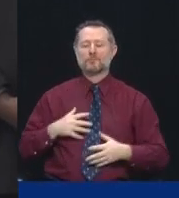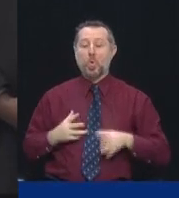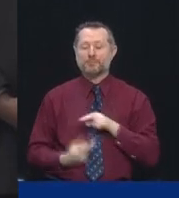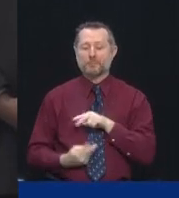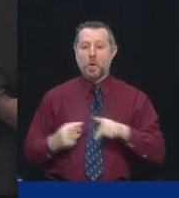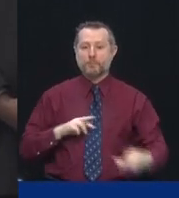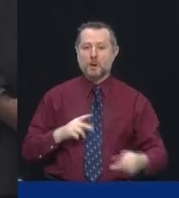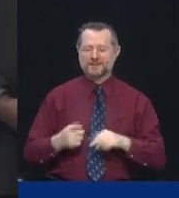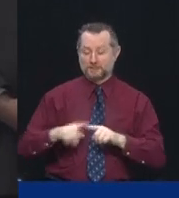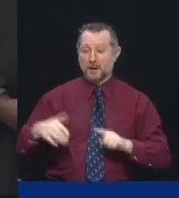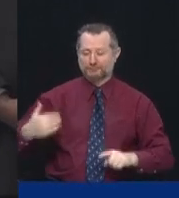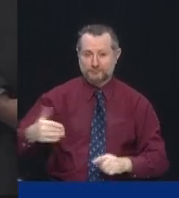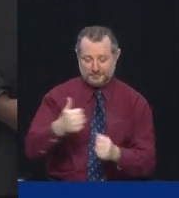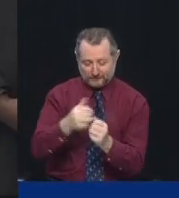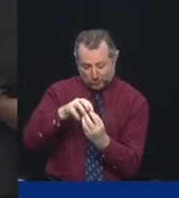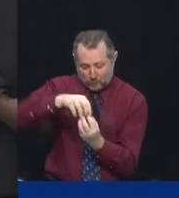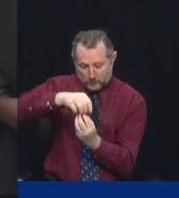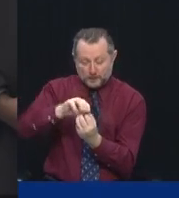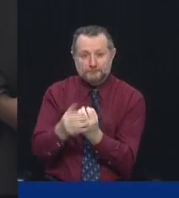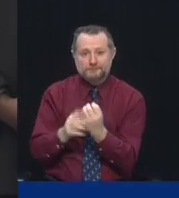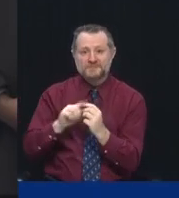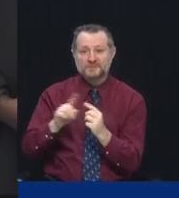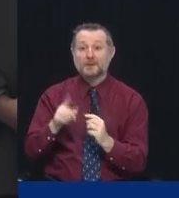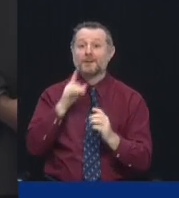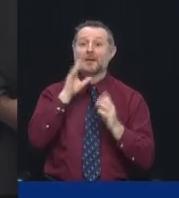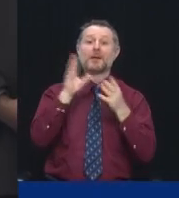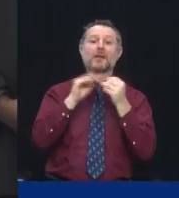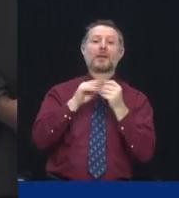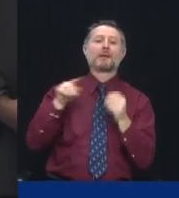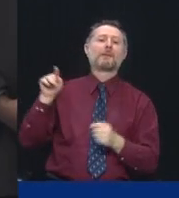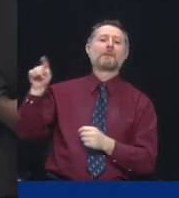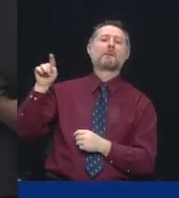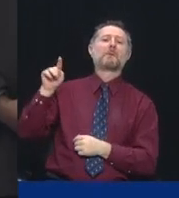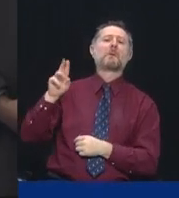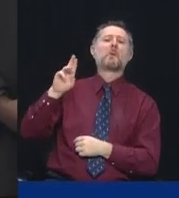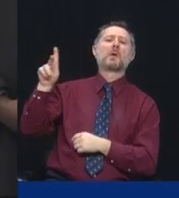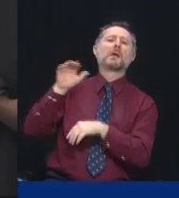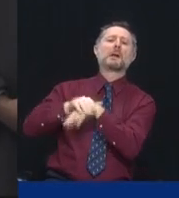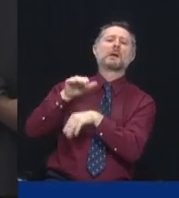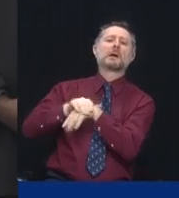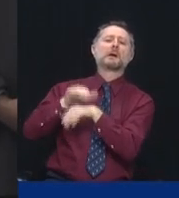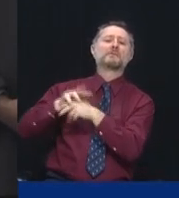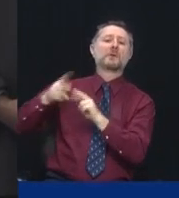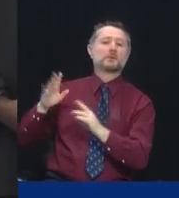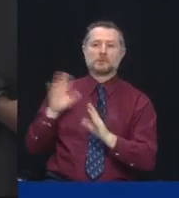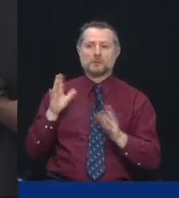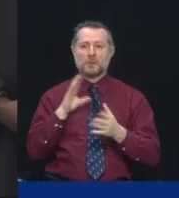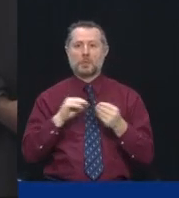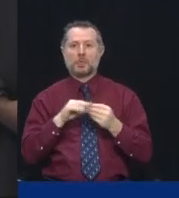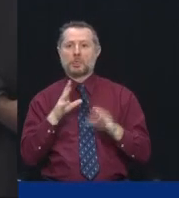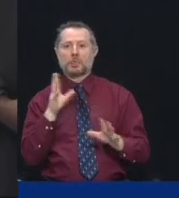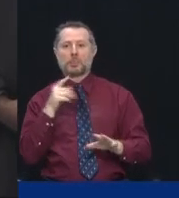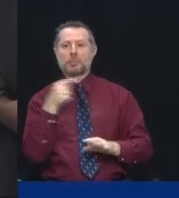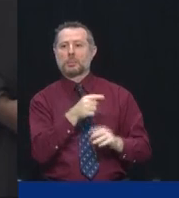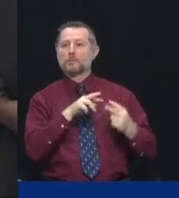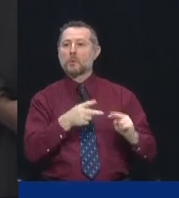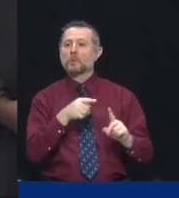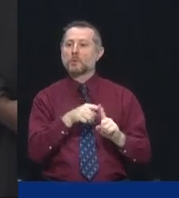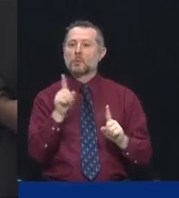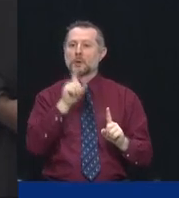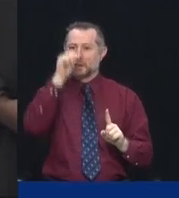they talk about the UK mutation. Now they're talking about the mutation that's in